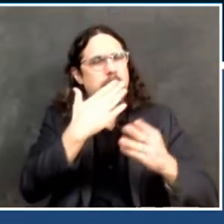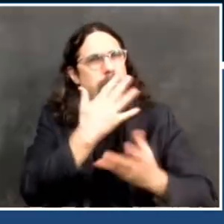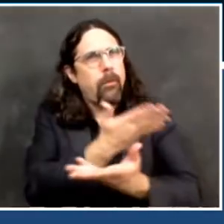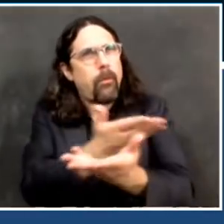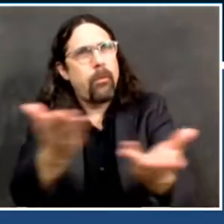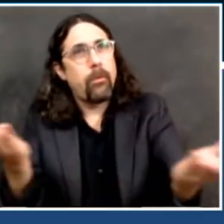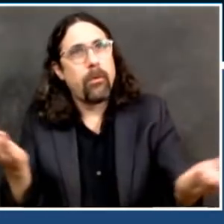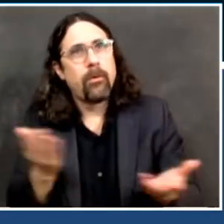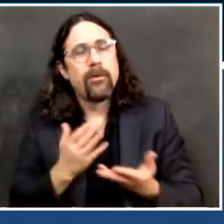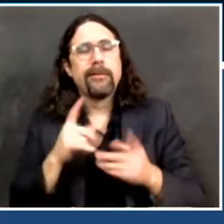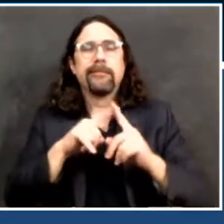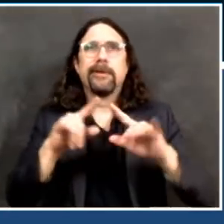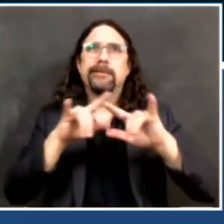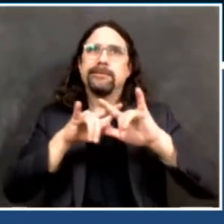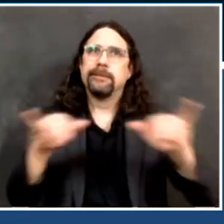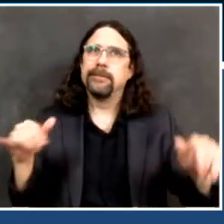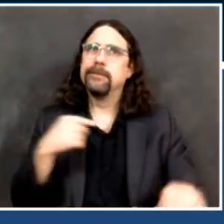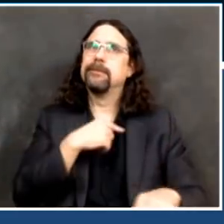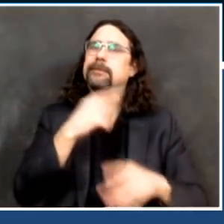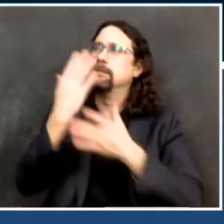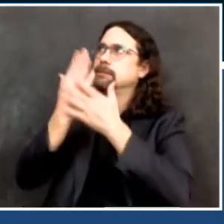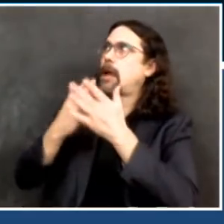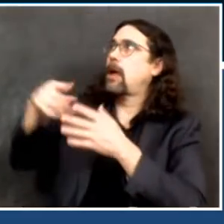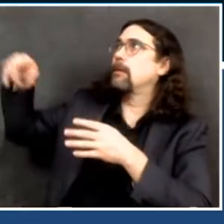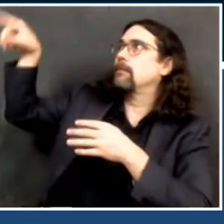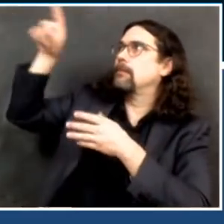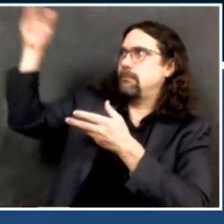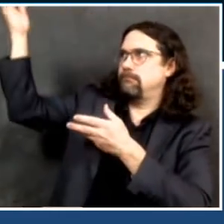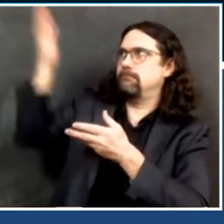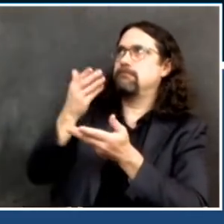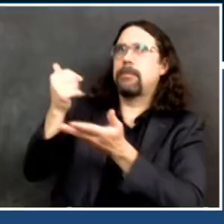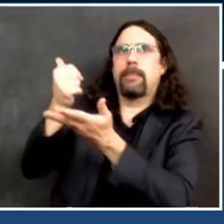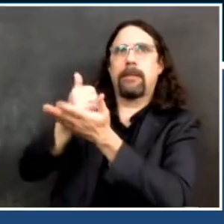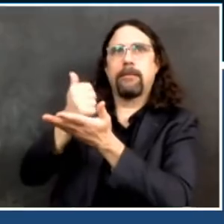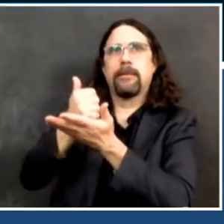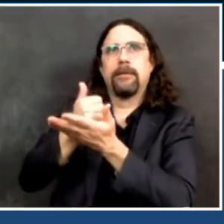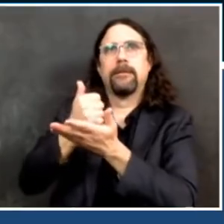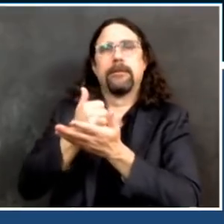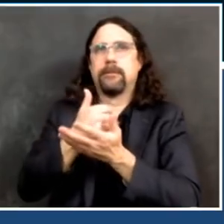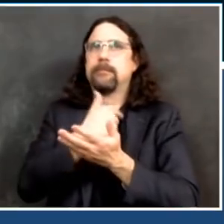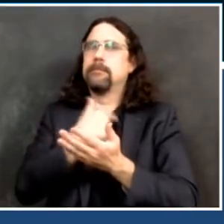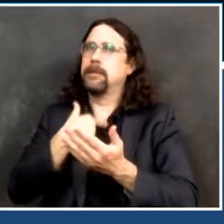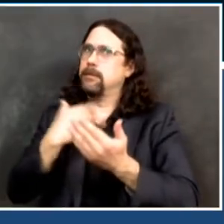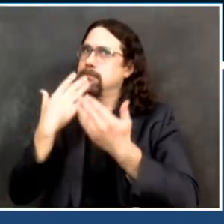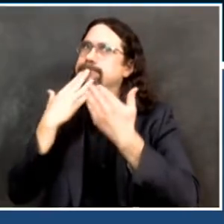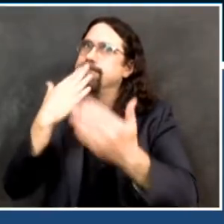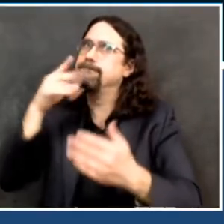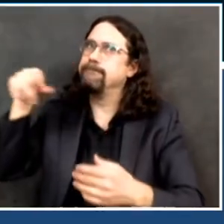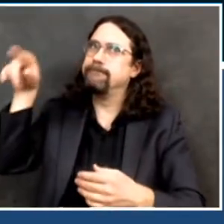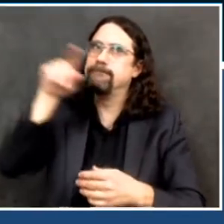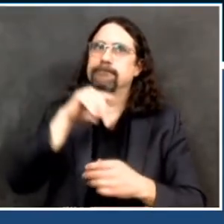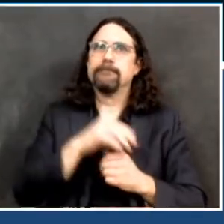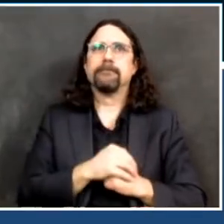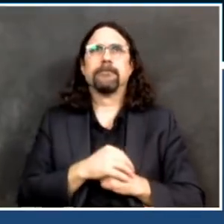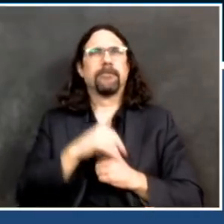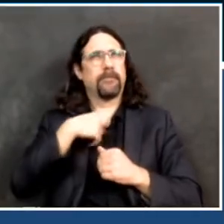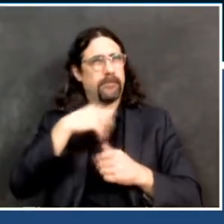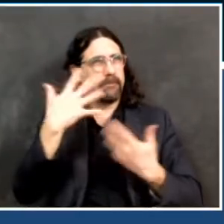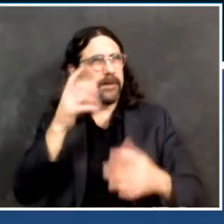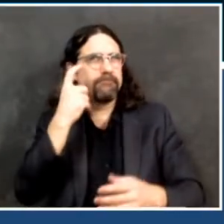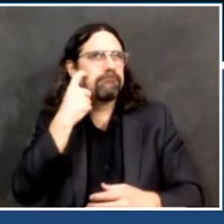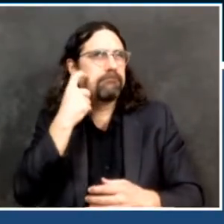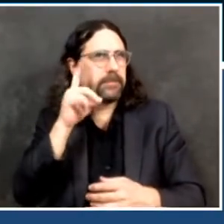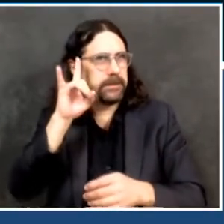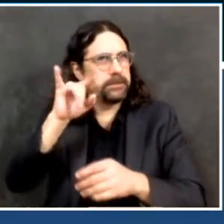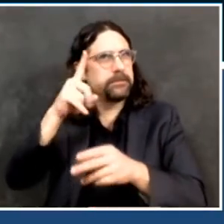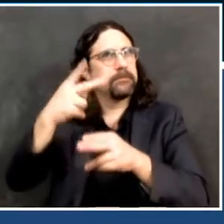up. I mentioned Apple. I talked to the CEO, Tim Cook, again, and they've been amazing